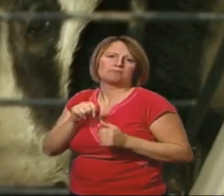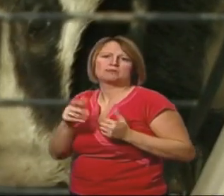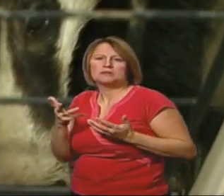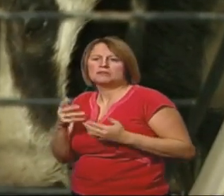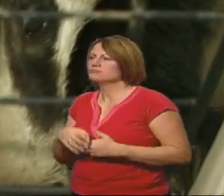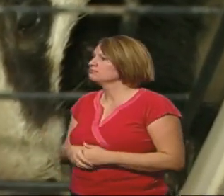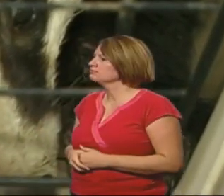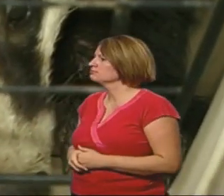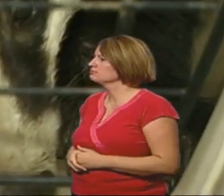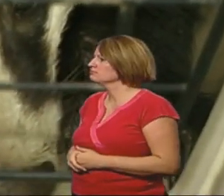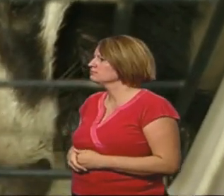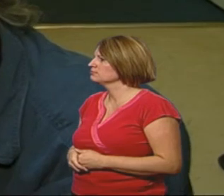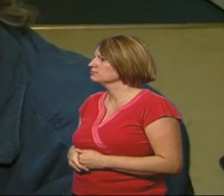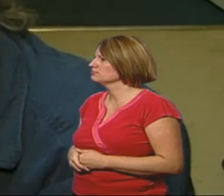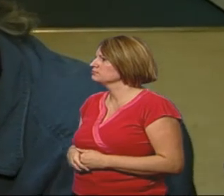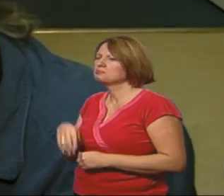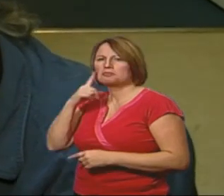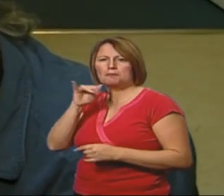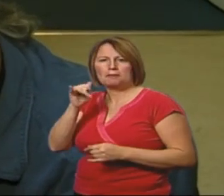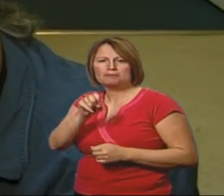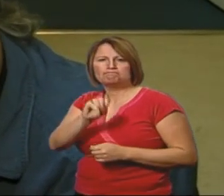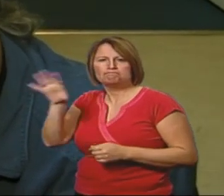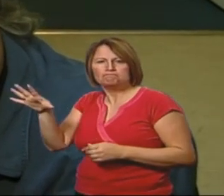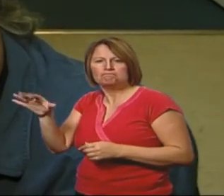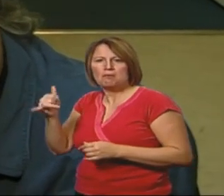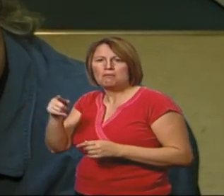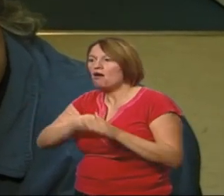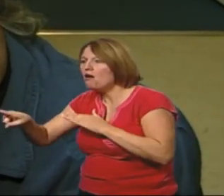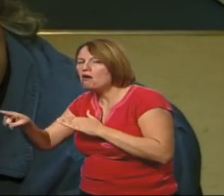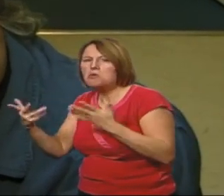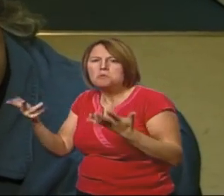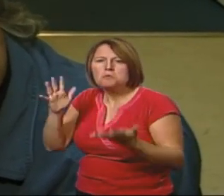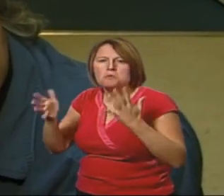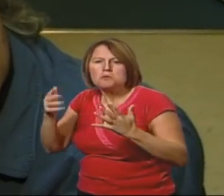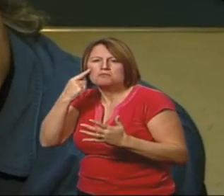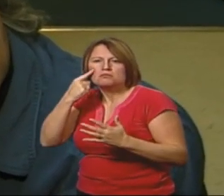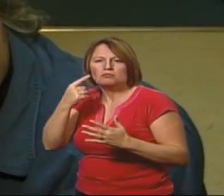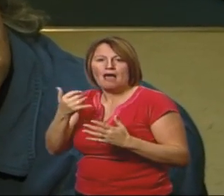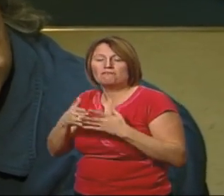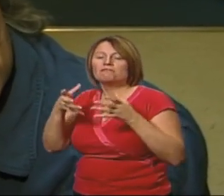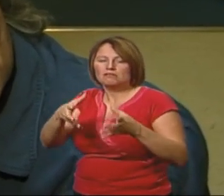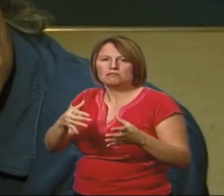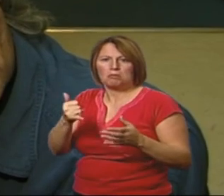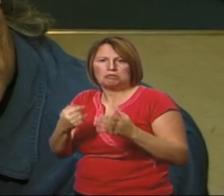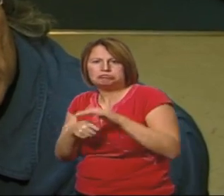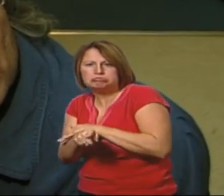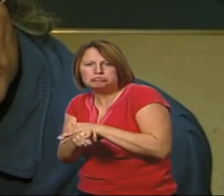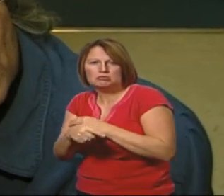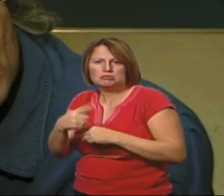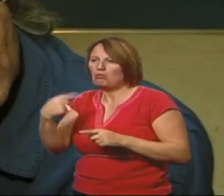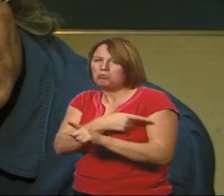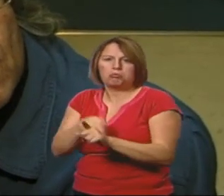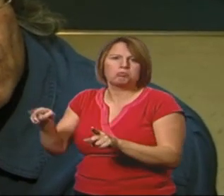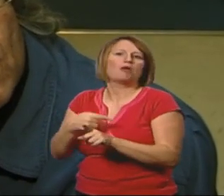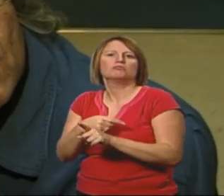not. And if we put her in a small flight, and she sort of runs from one side to the other and goes in and tries to